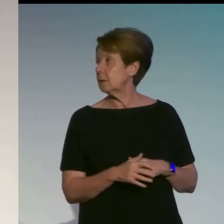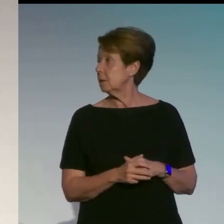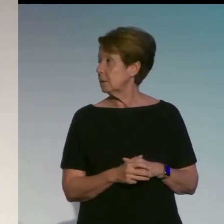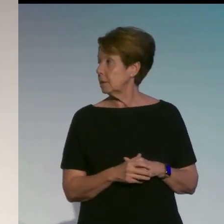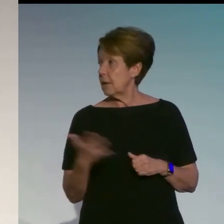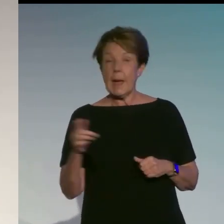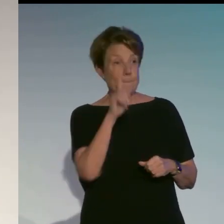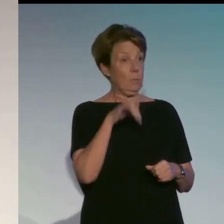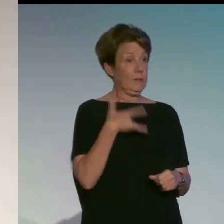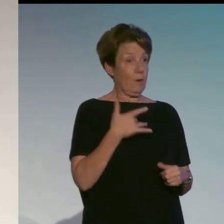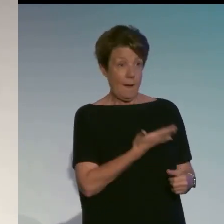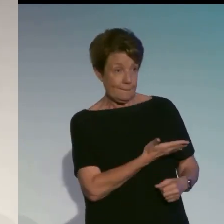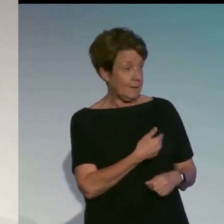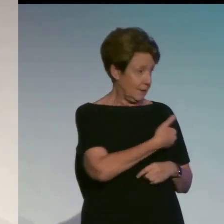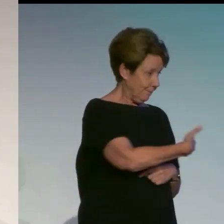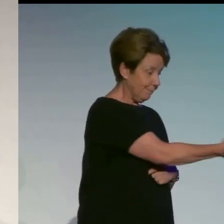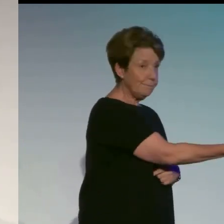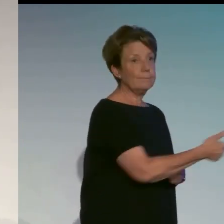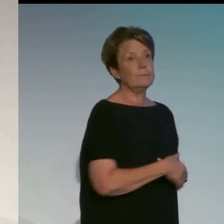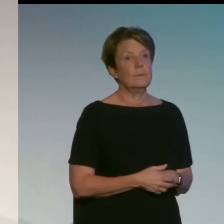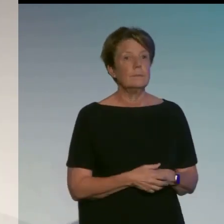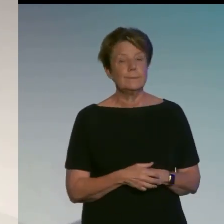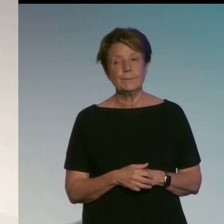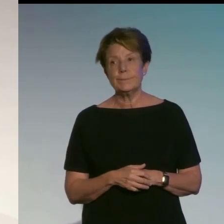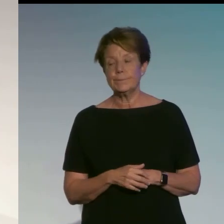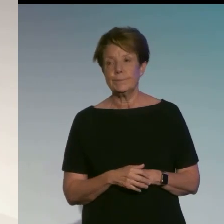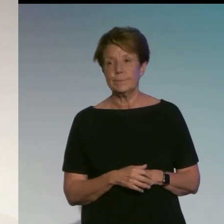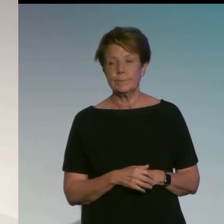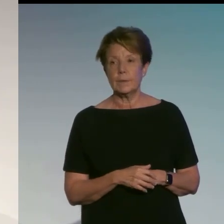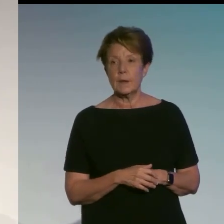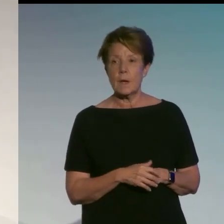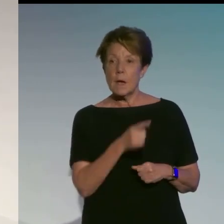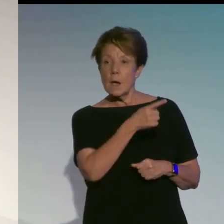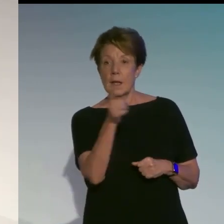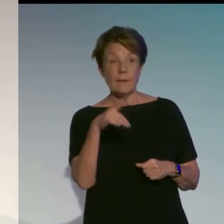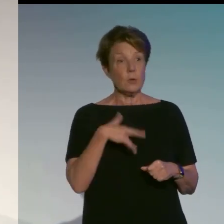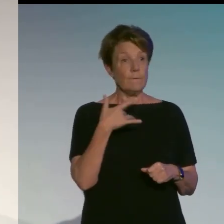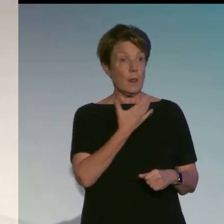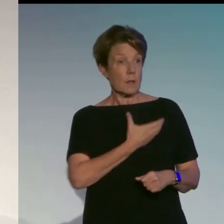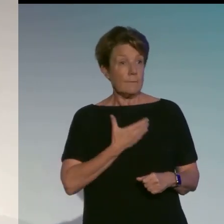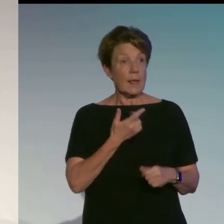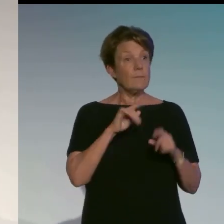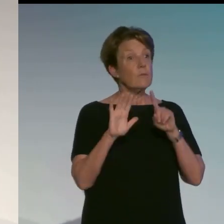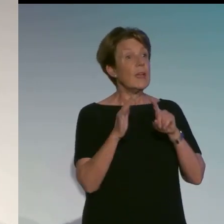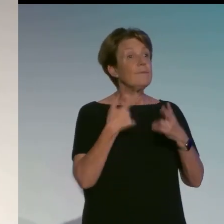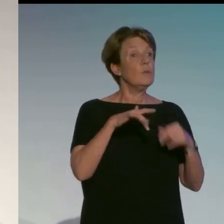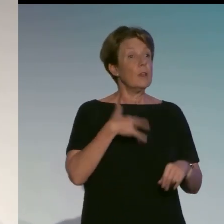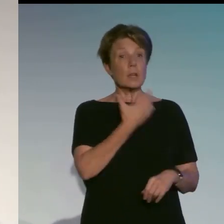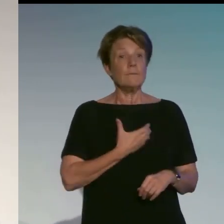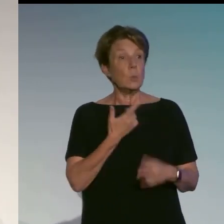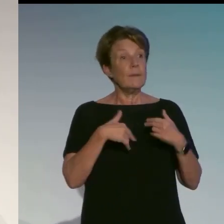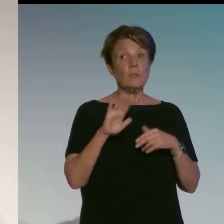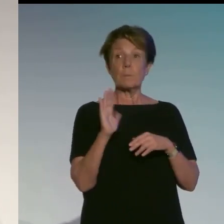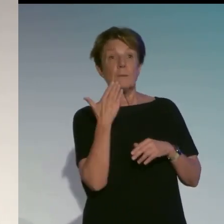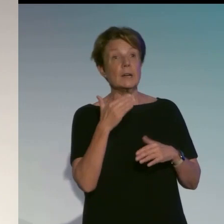practices survivors here. Thanks for what you do around the world. And by way of show of hands, if you feel comfortable, if you have experienced conversion practices